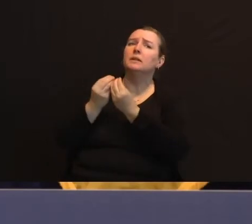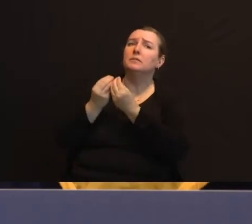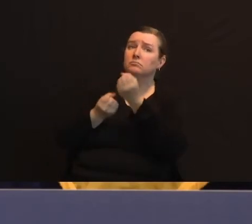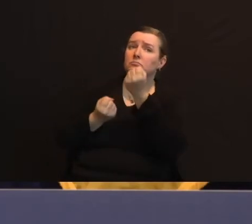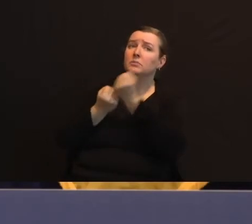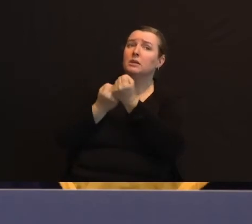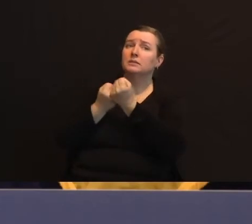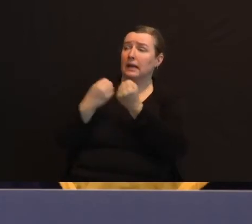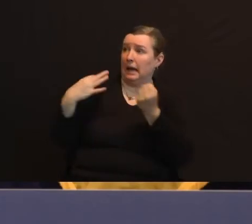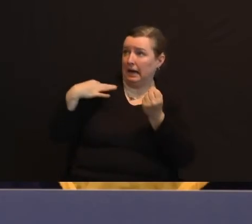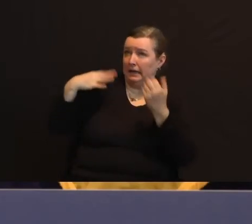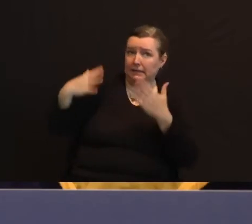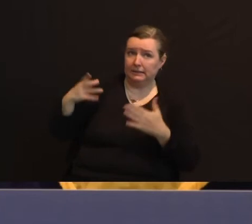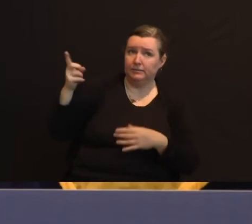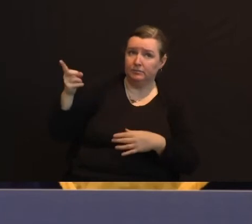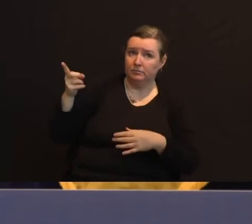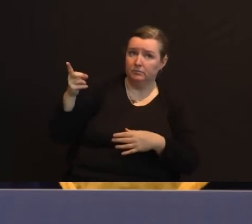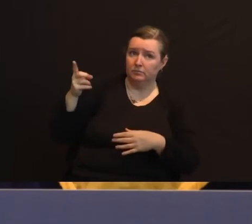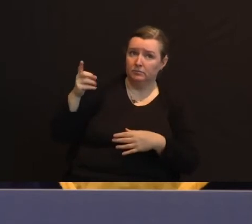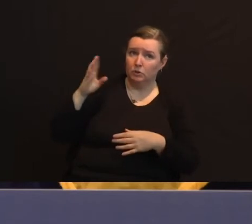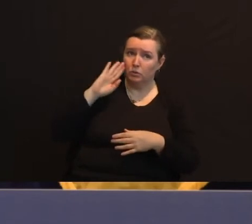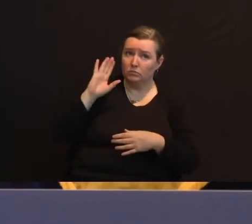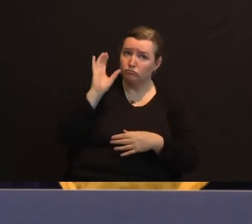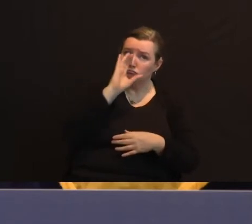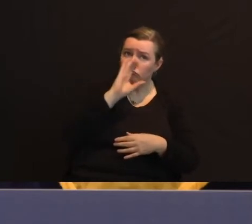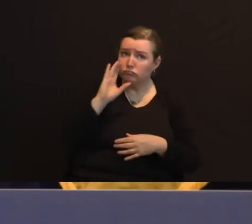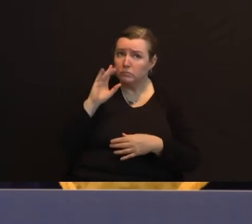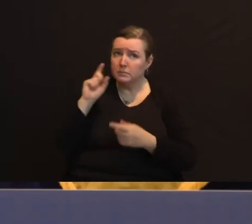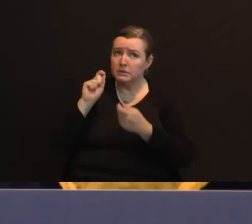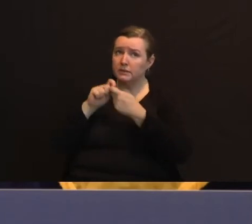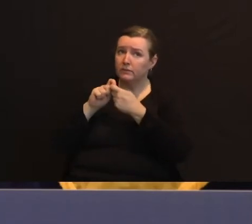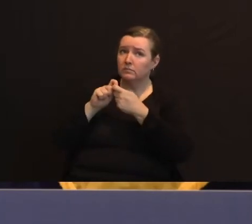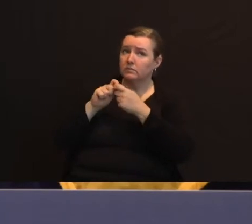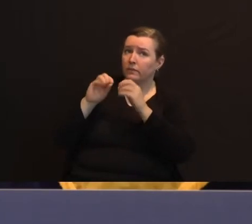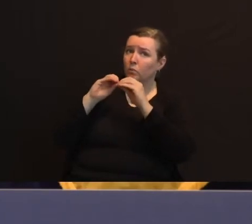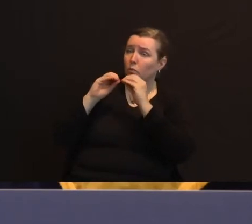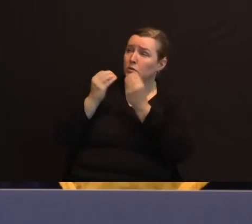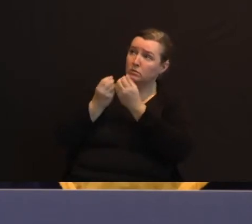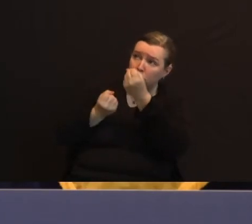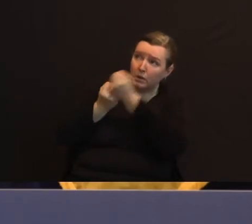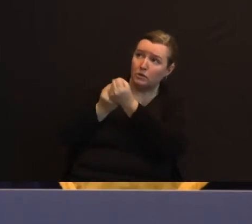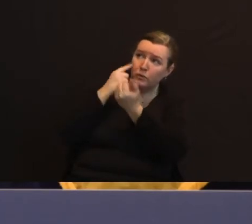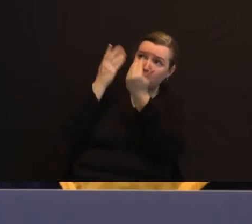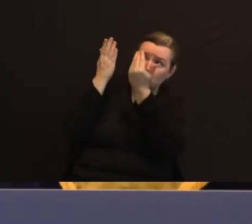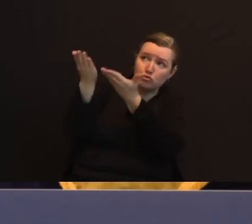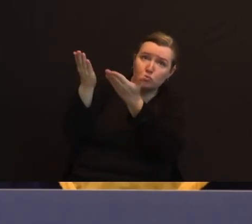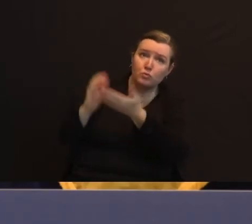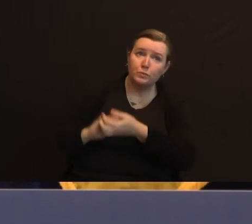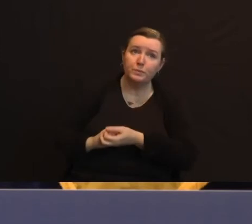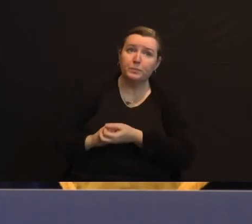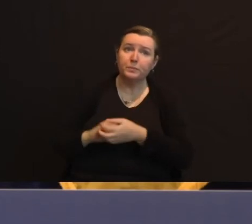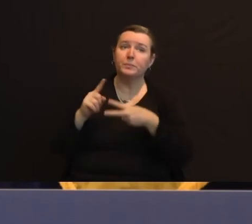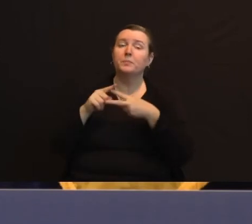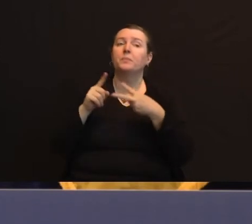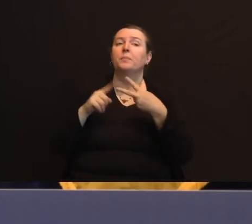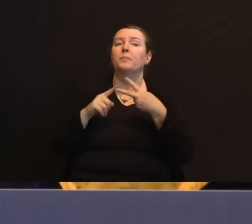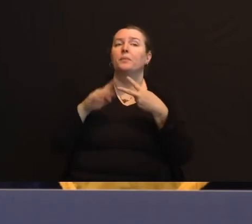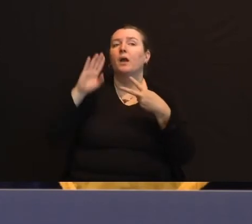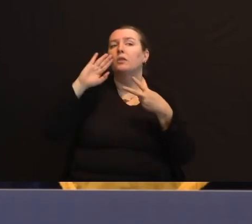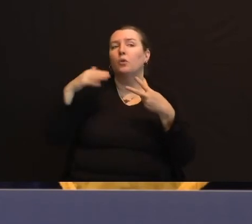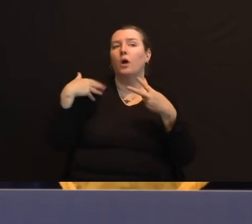your reelection bid? Secondly, I know that Commissioner McCabe is leaving the administration. Are you going to have conversations with